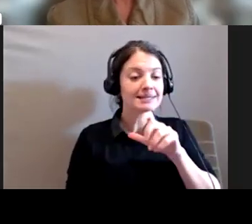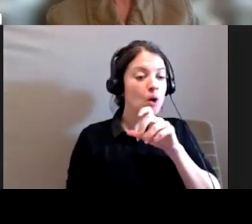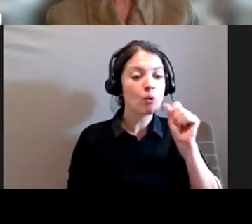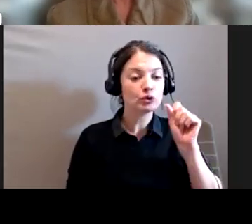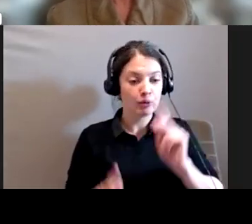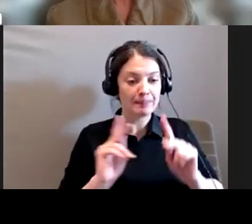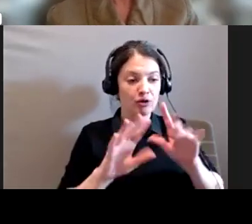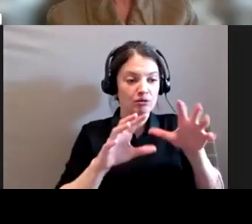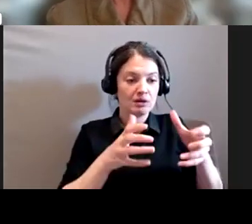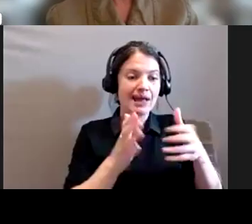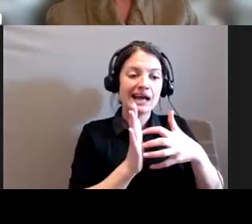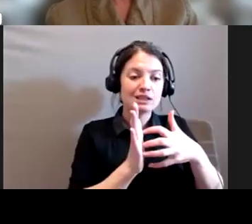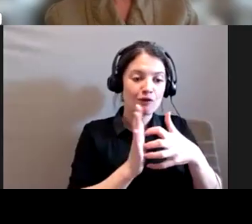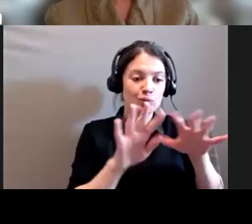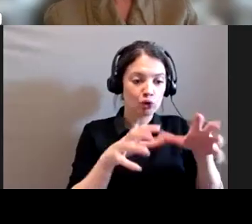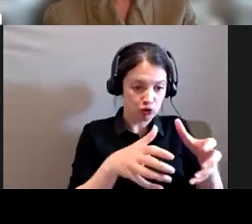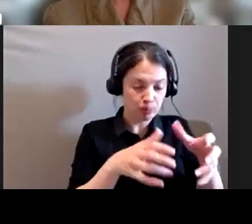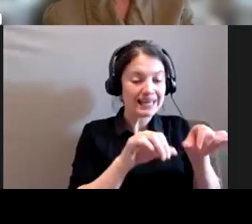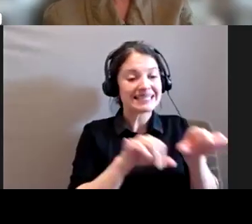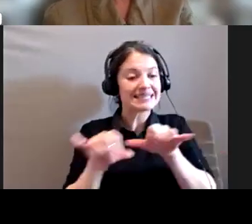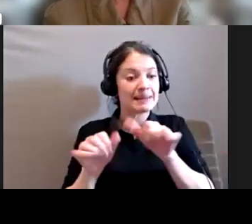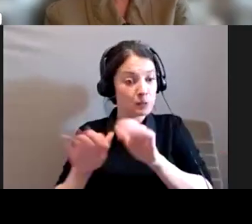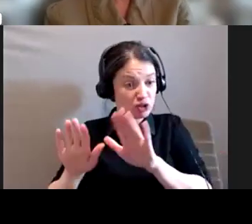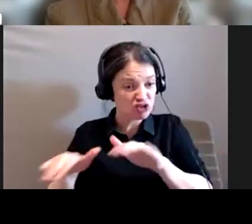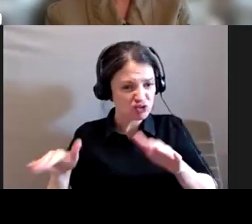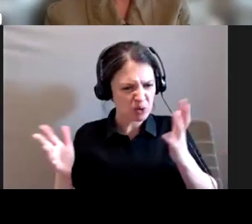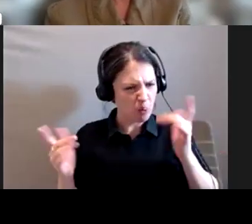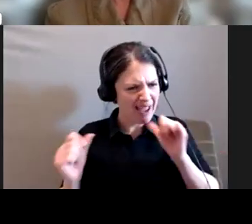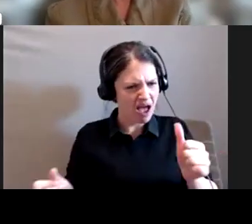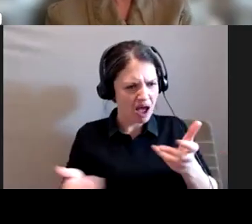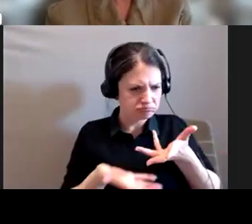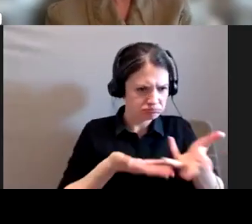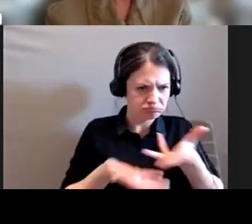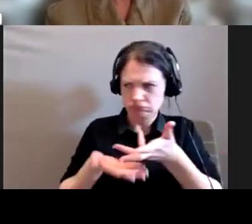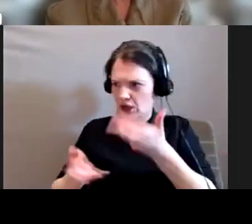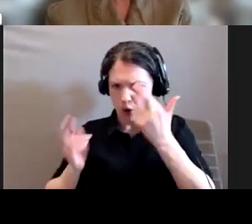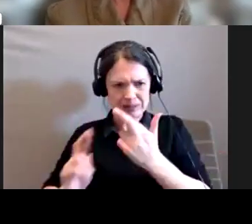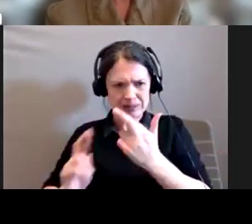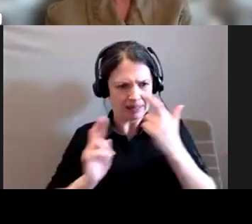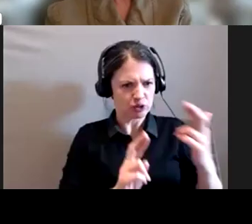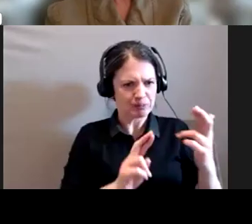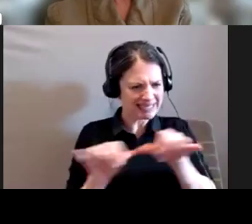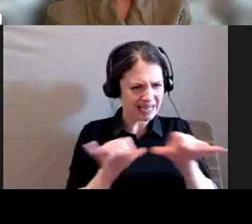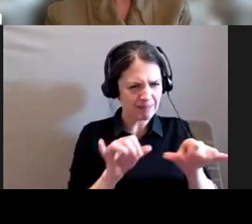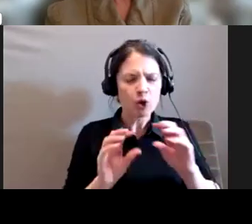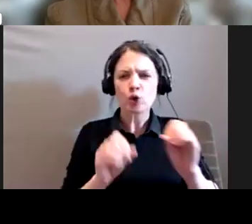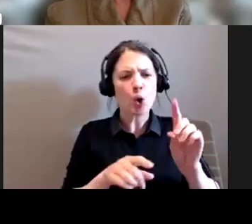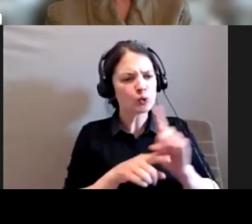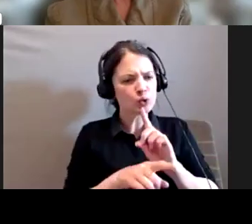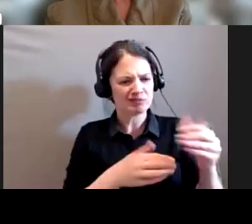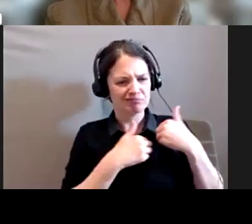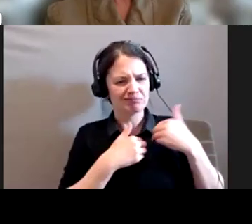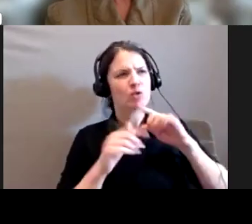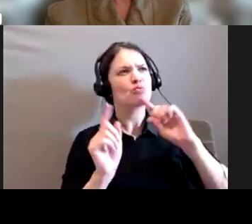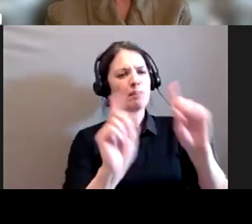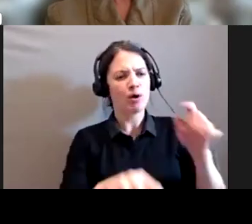as vulnerable like we do with children? Why isn't there a duty to report like there is with child abuse? And